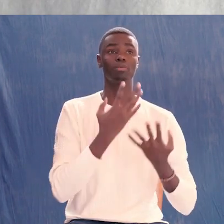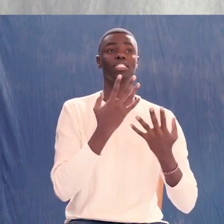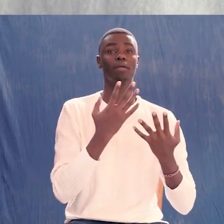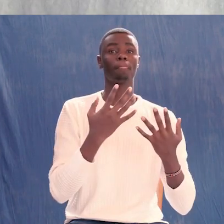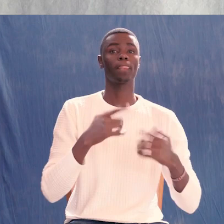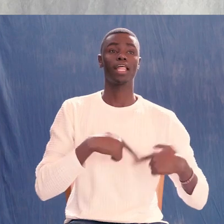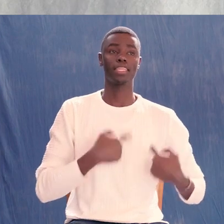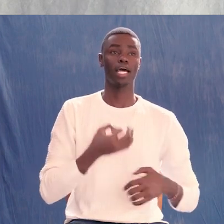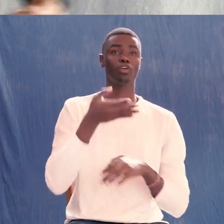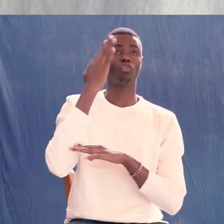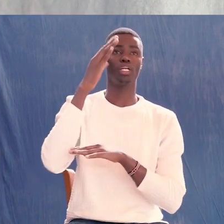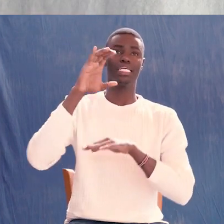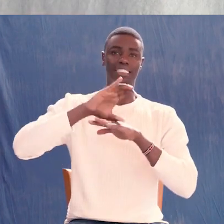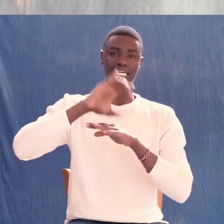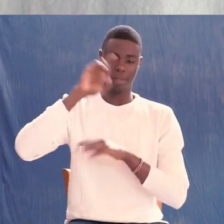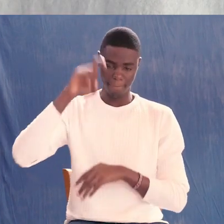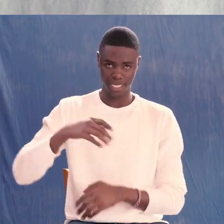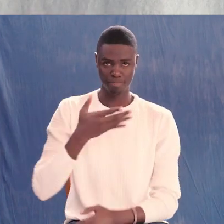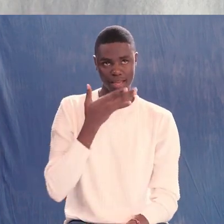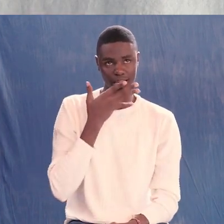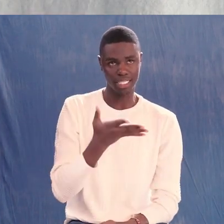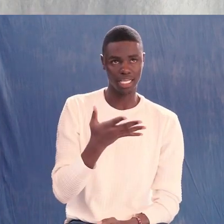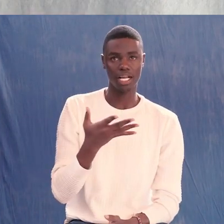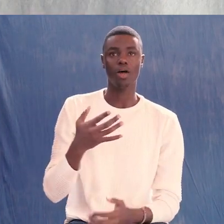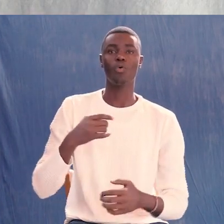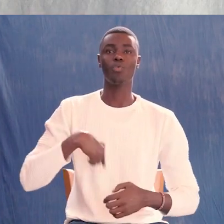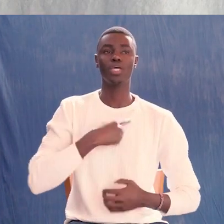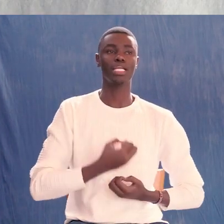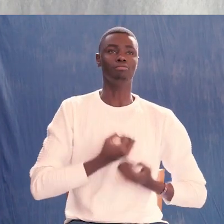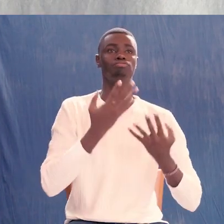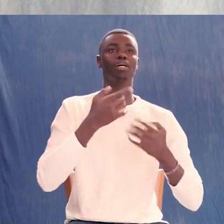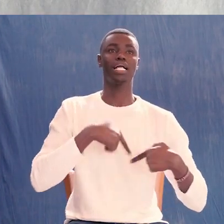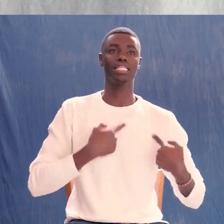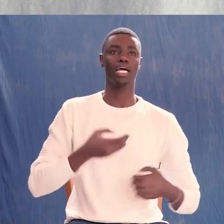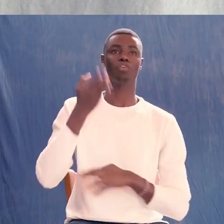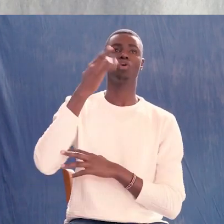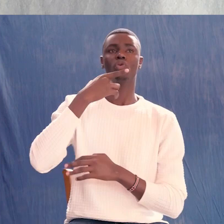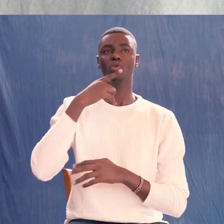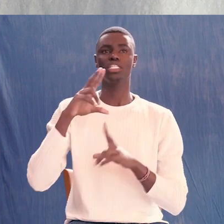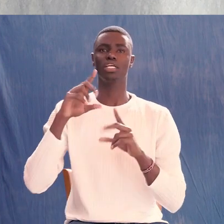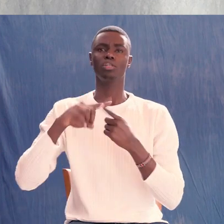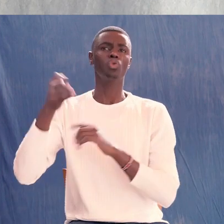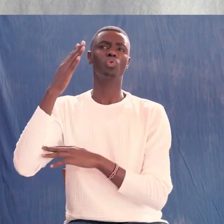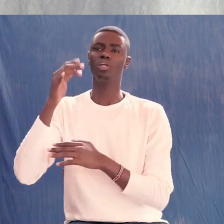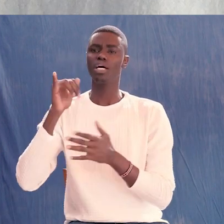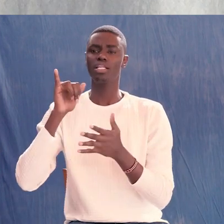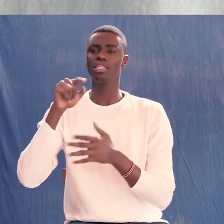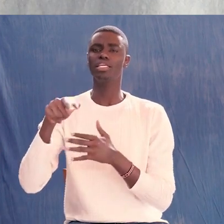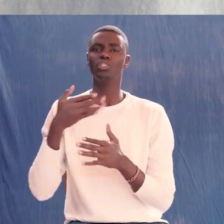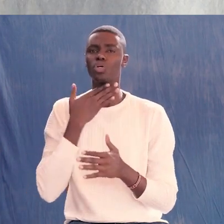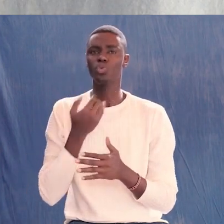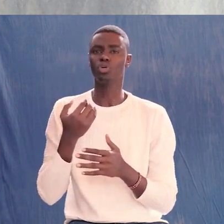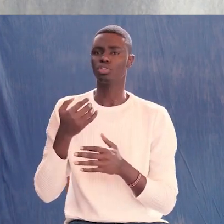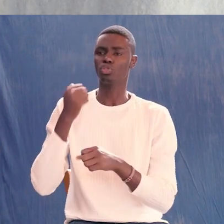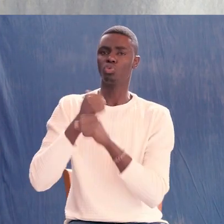that the church should be the answer, we're expressing the heart of God. We're not saying to God, this is what we want to do, would you please